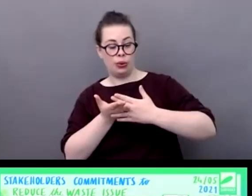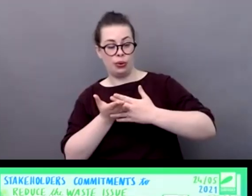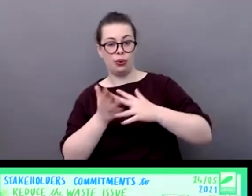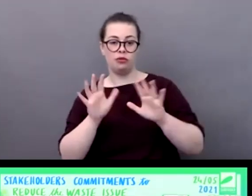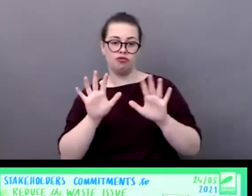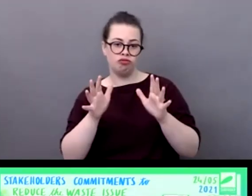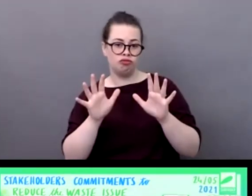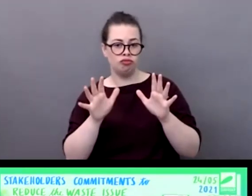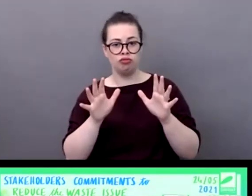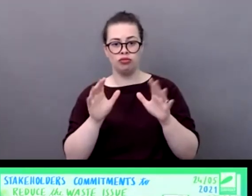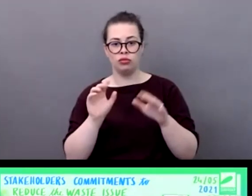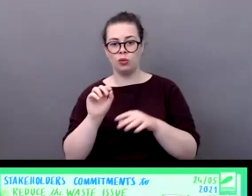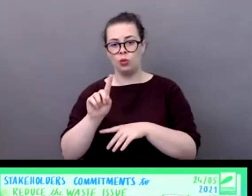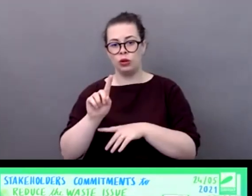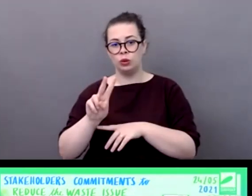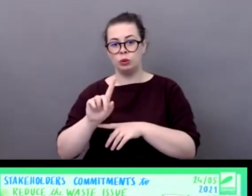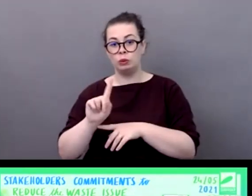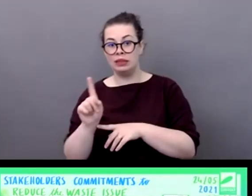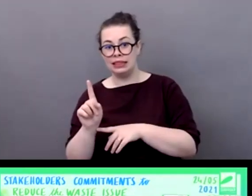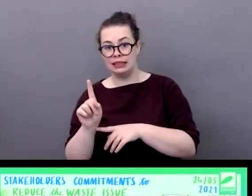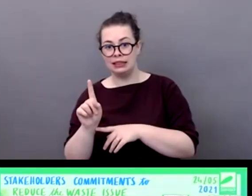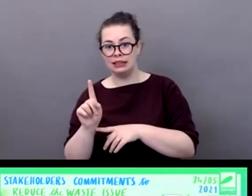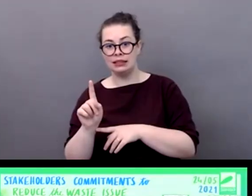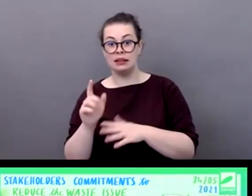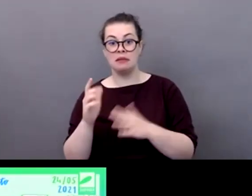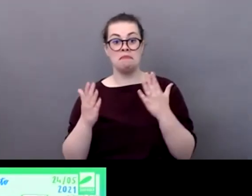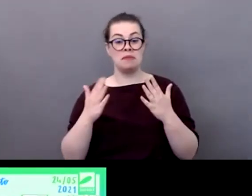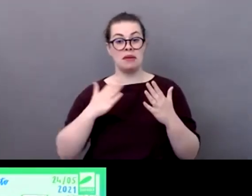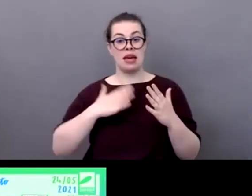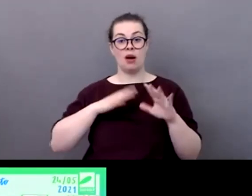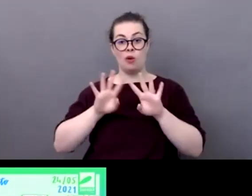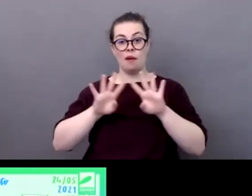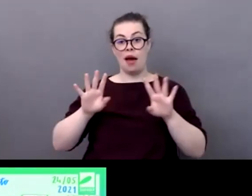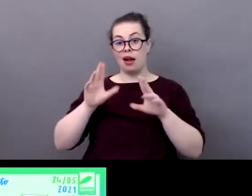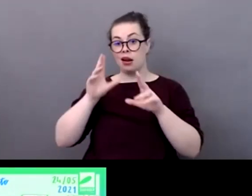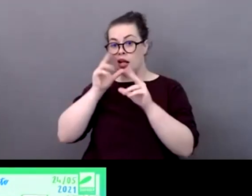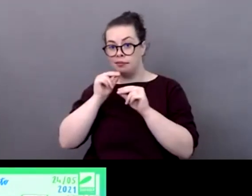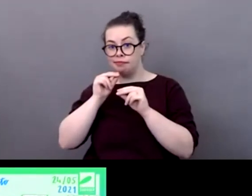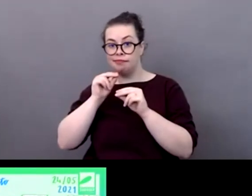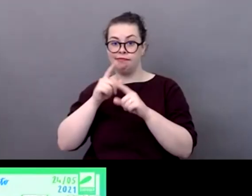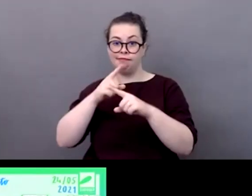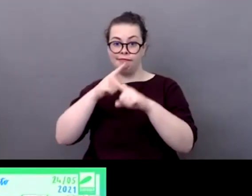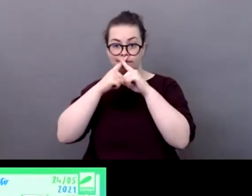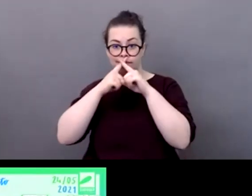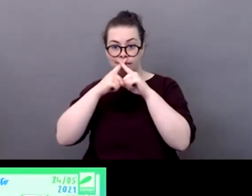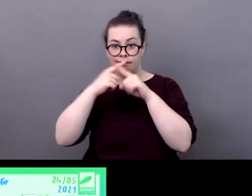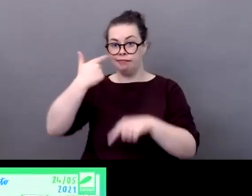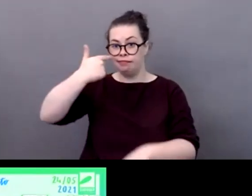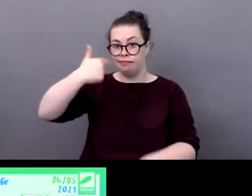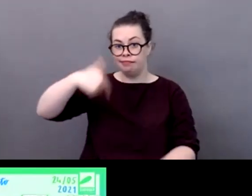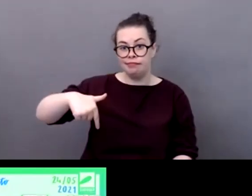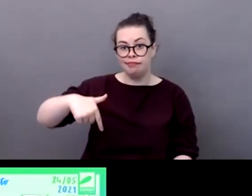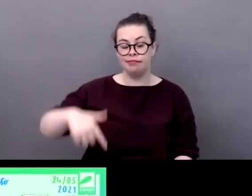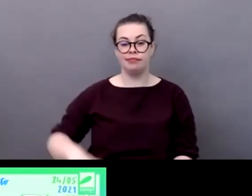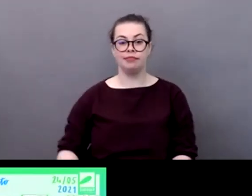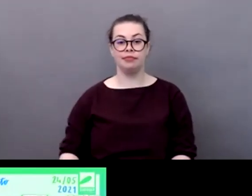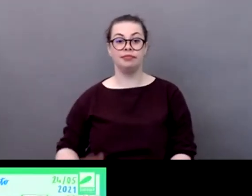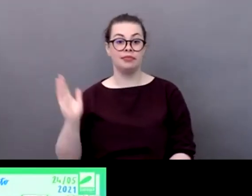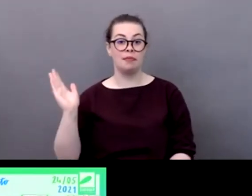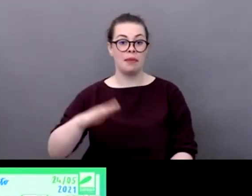minutes. Our panelists may disable their microphone and cameras if they want. We will be back